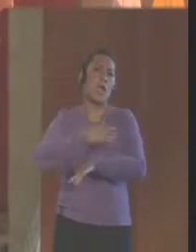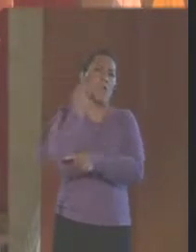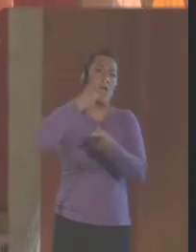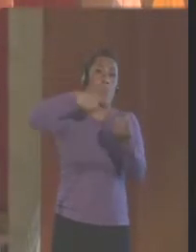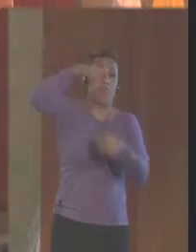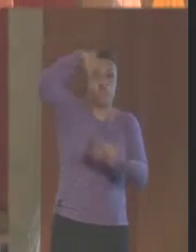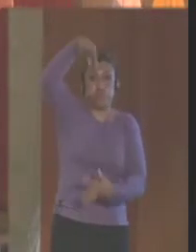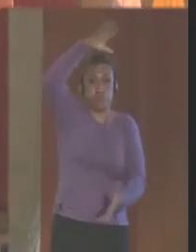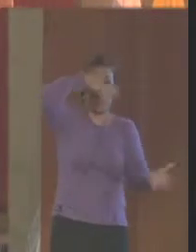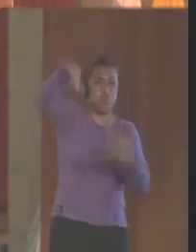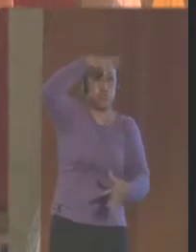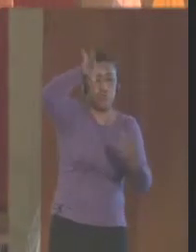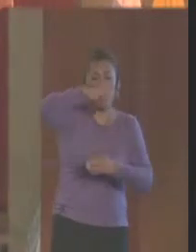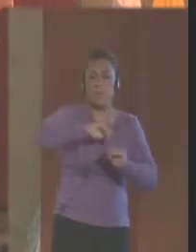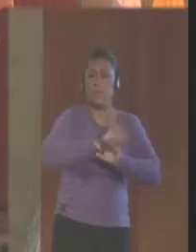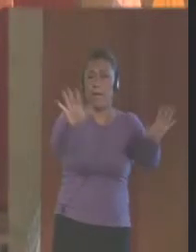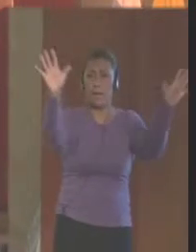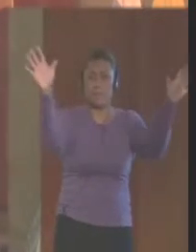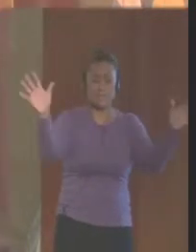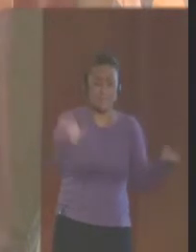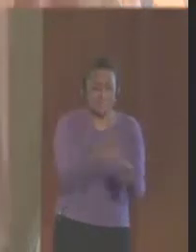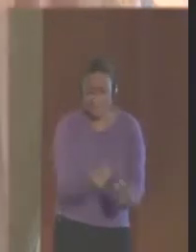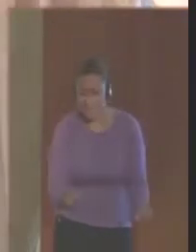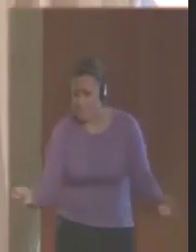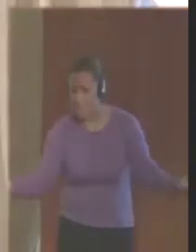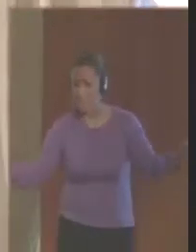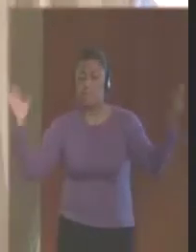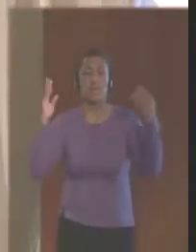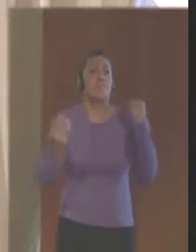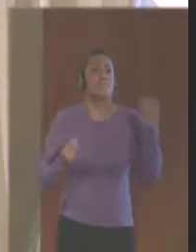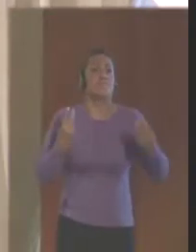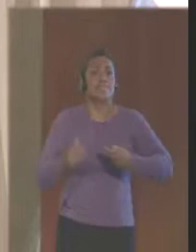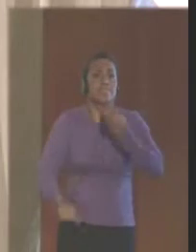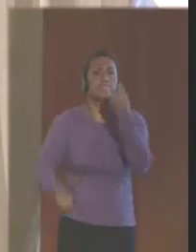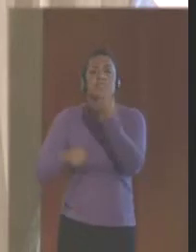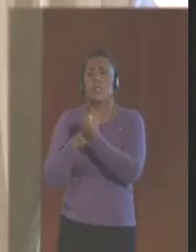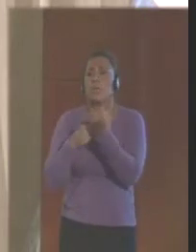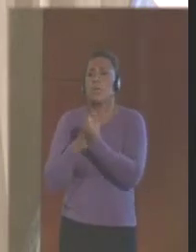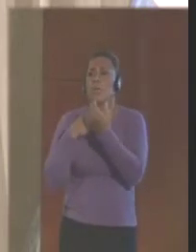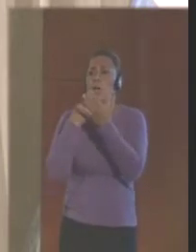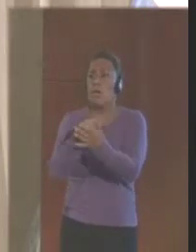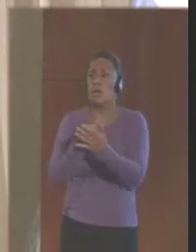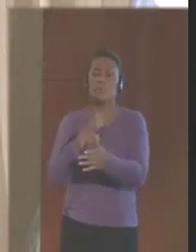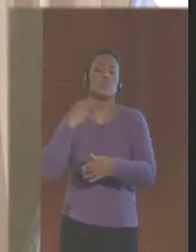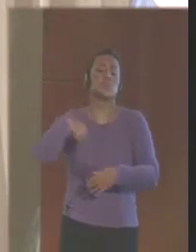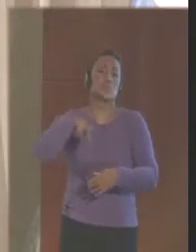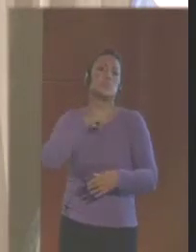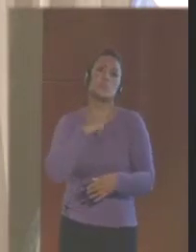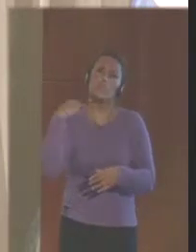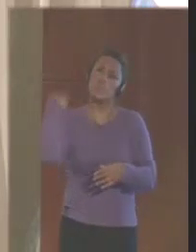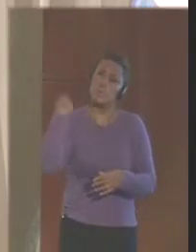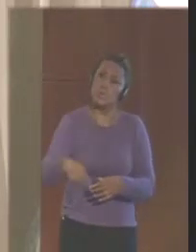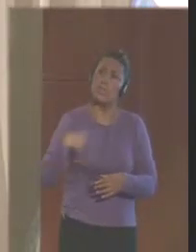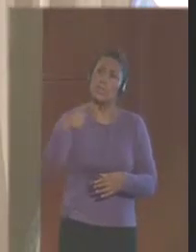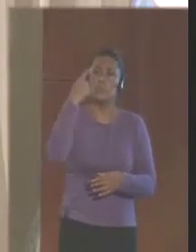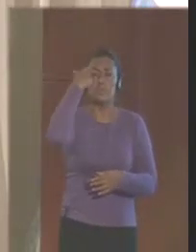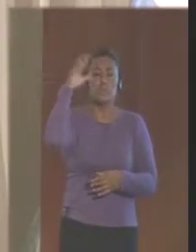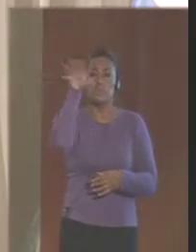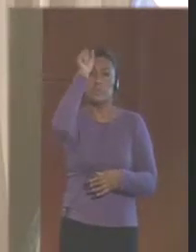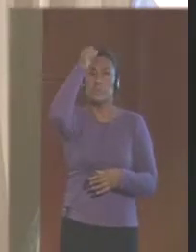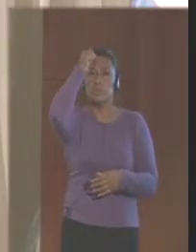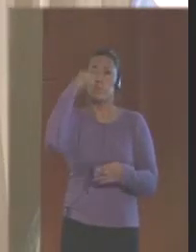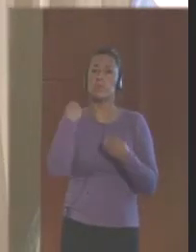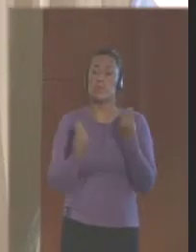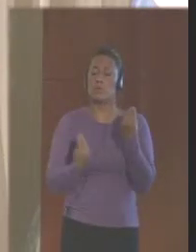point of view of combating risk at the local level, we have embarked on a comprehensive plan to alleviate